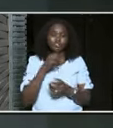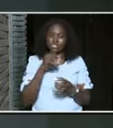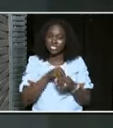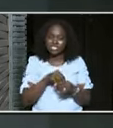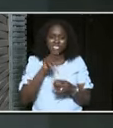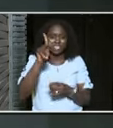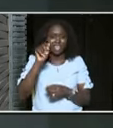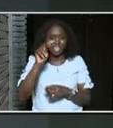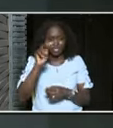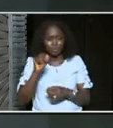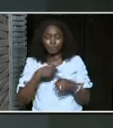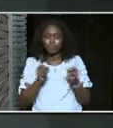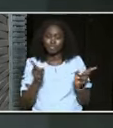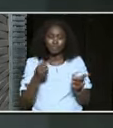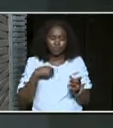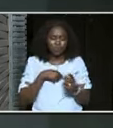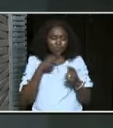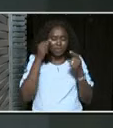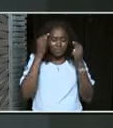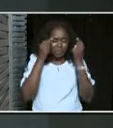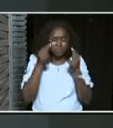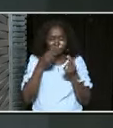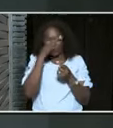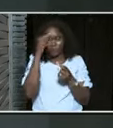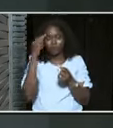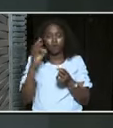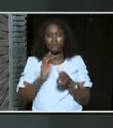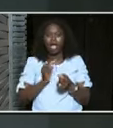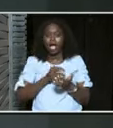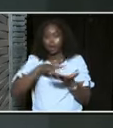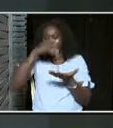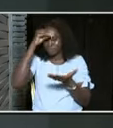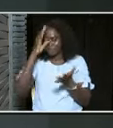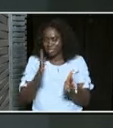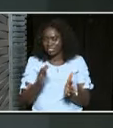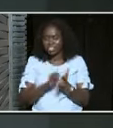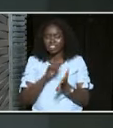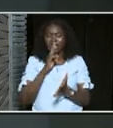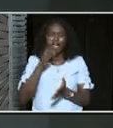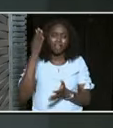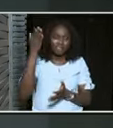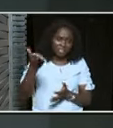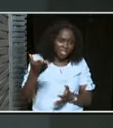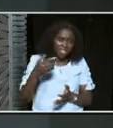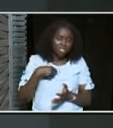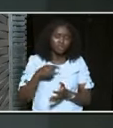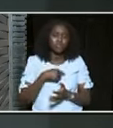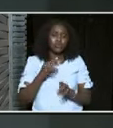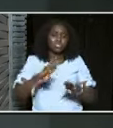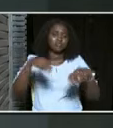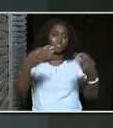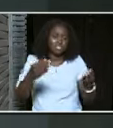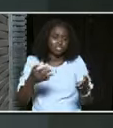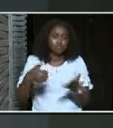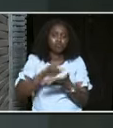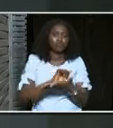we thought because of our students that are there, we should donate those hostels. And